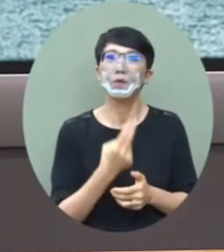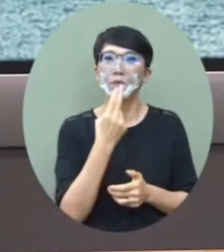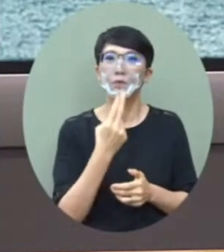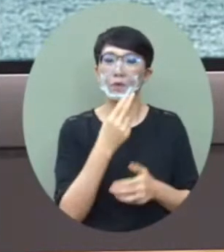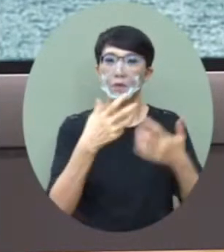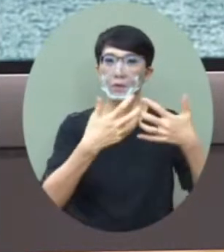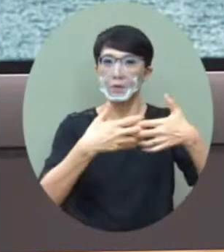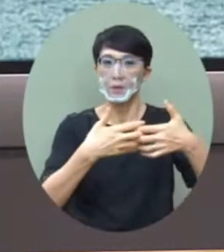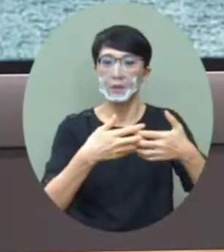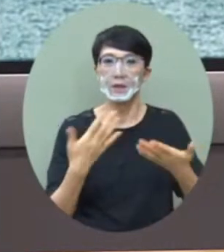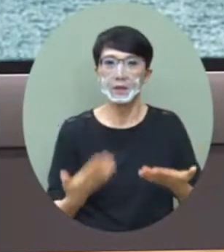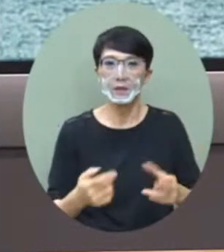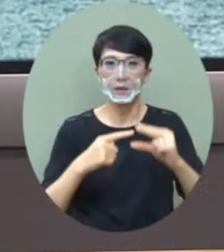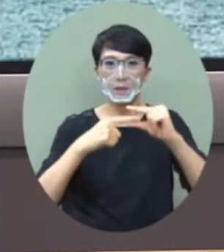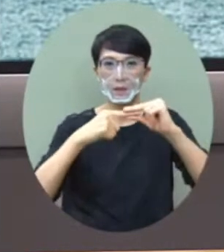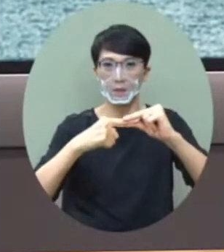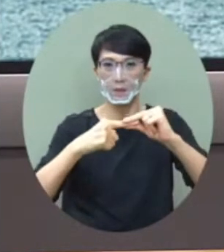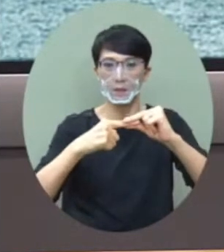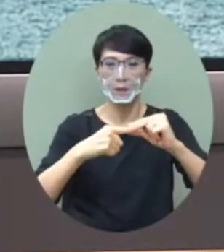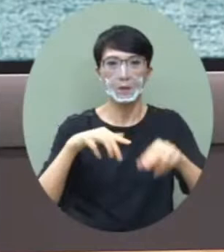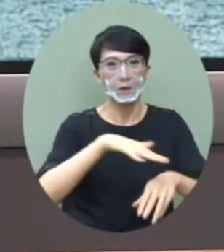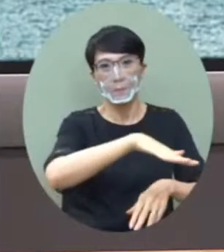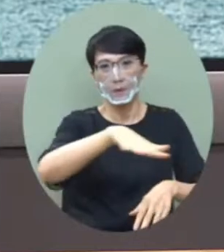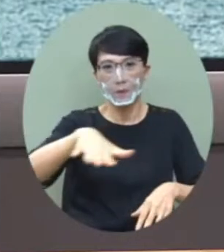readings or different